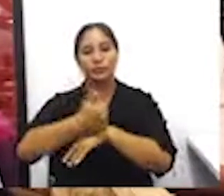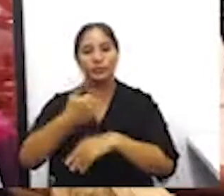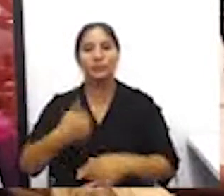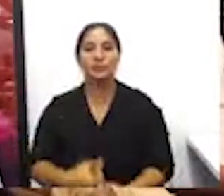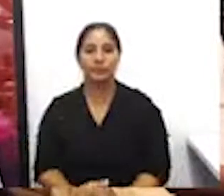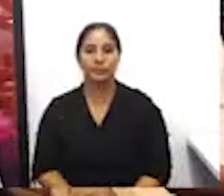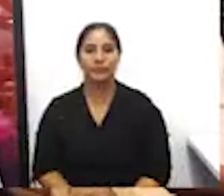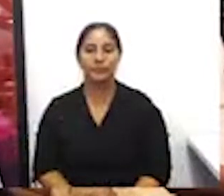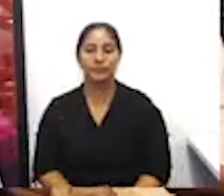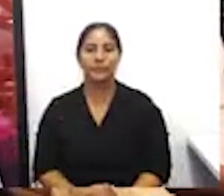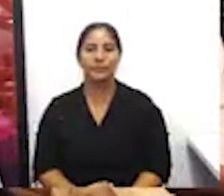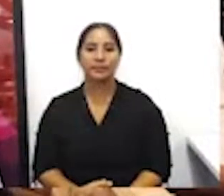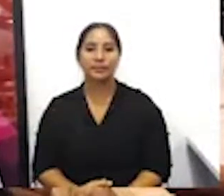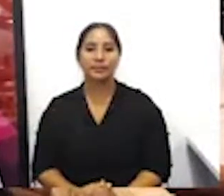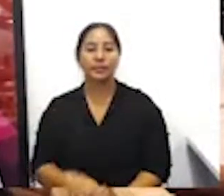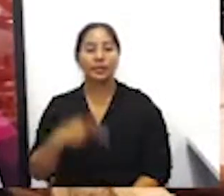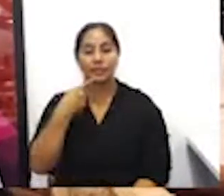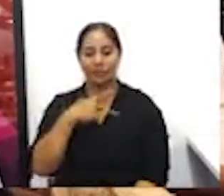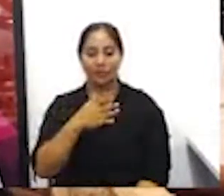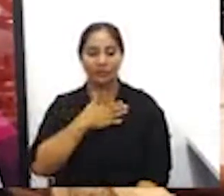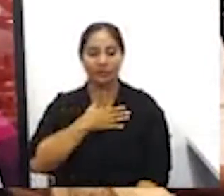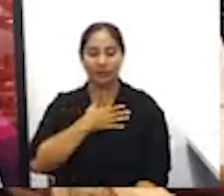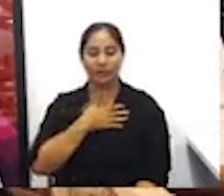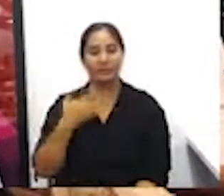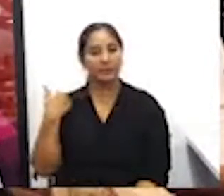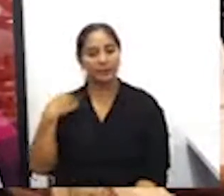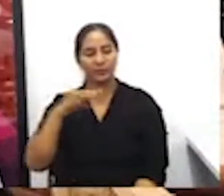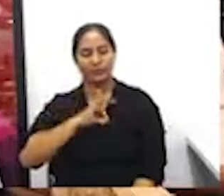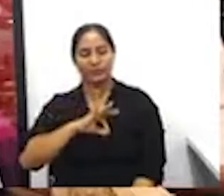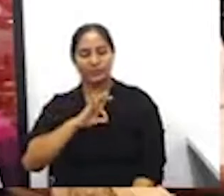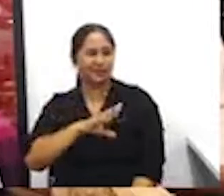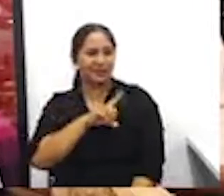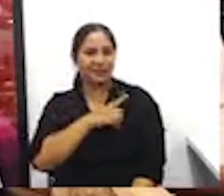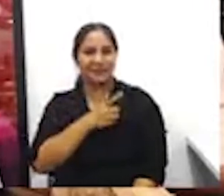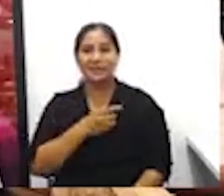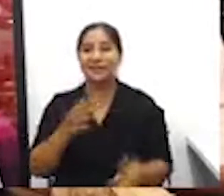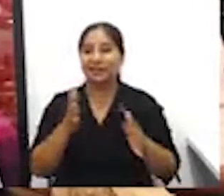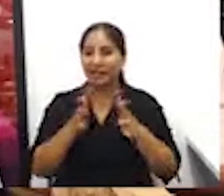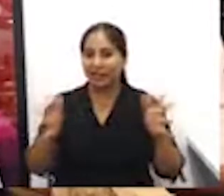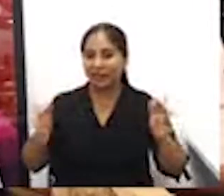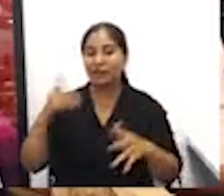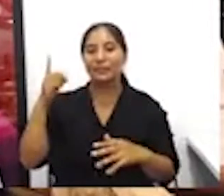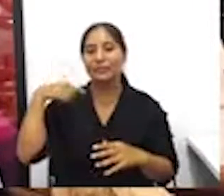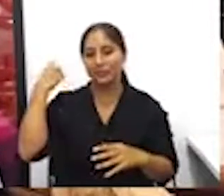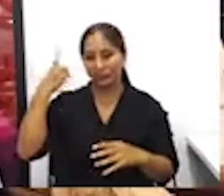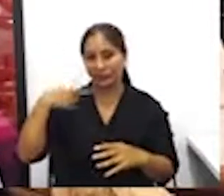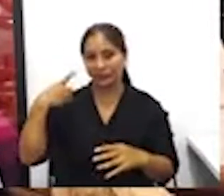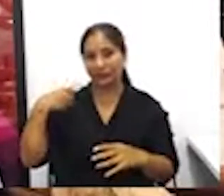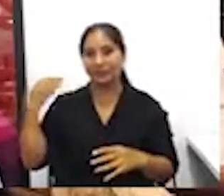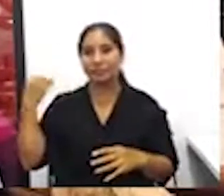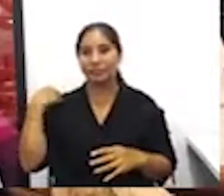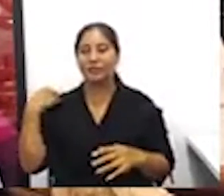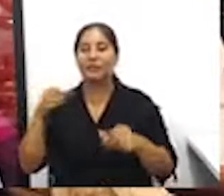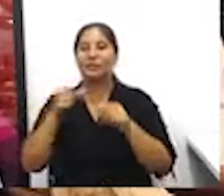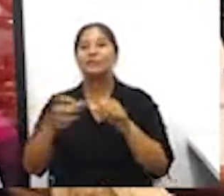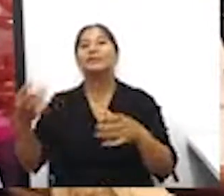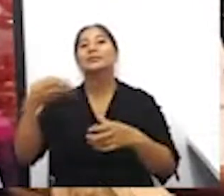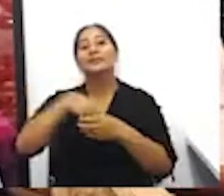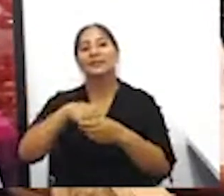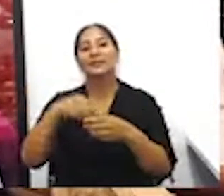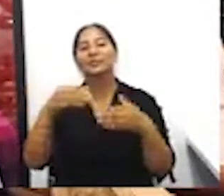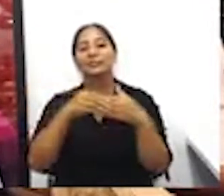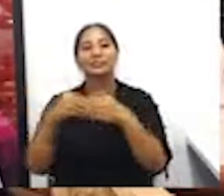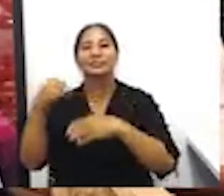amazing. Like strong women, only strong women can get there. But for the